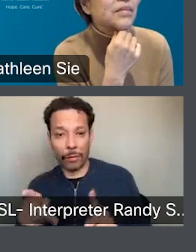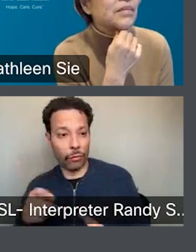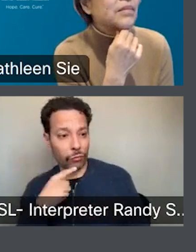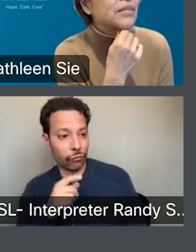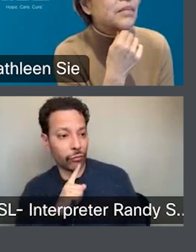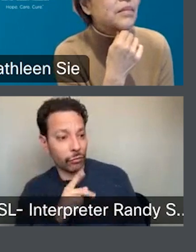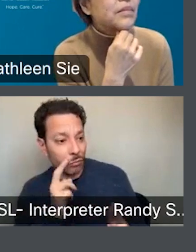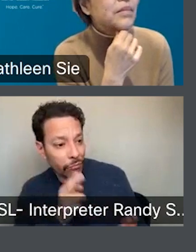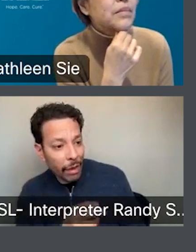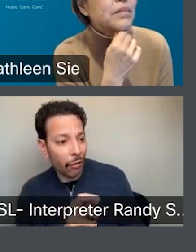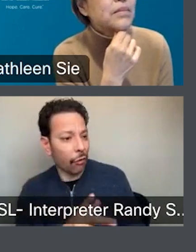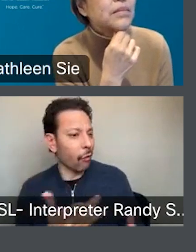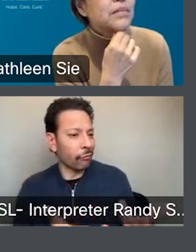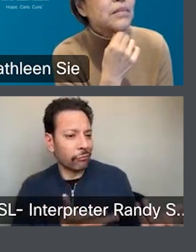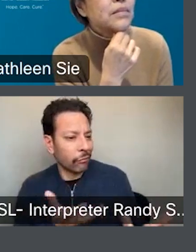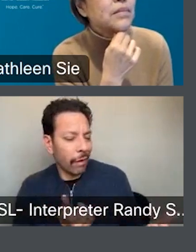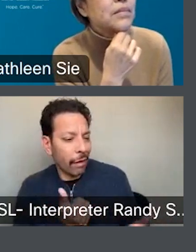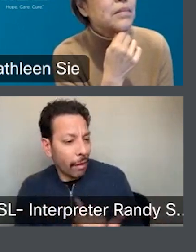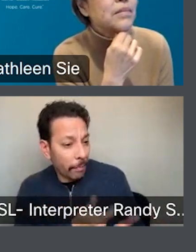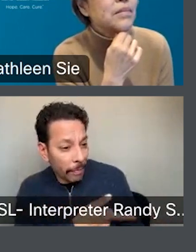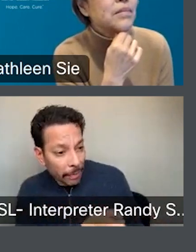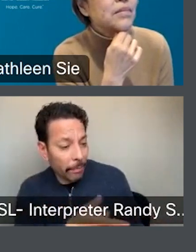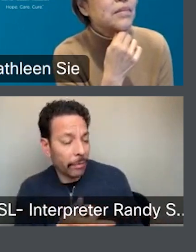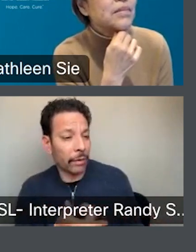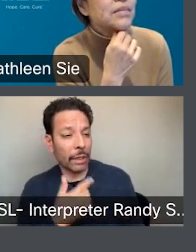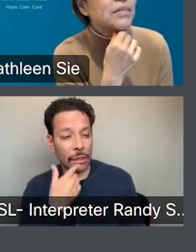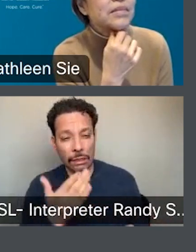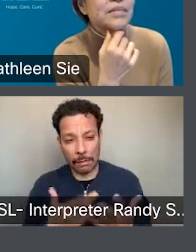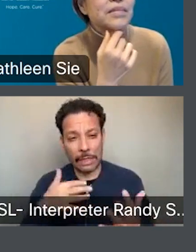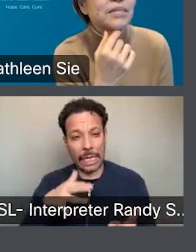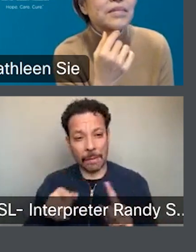studies around that.